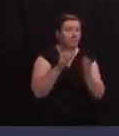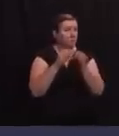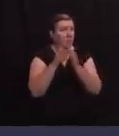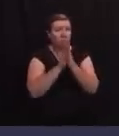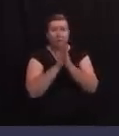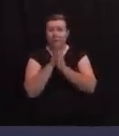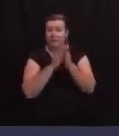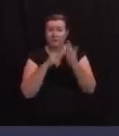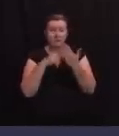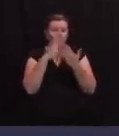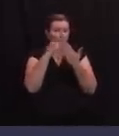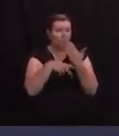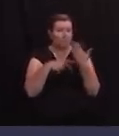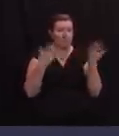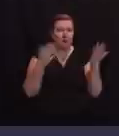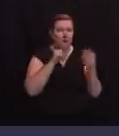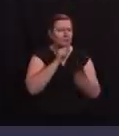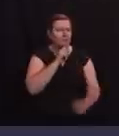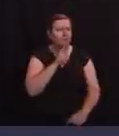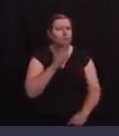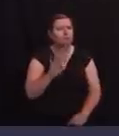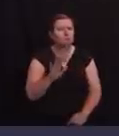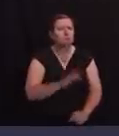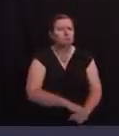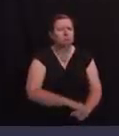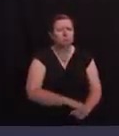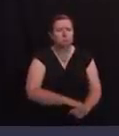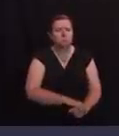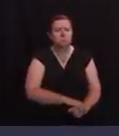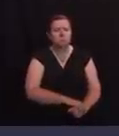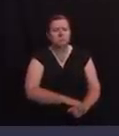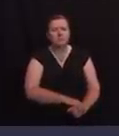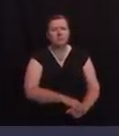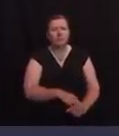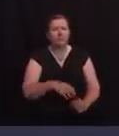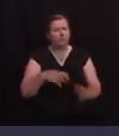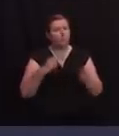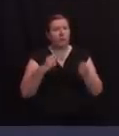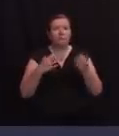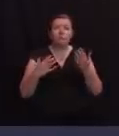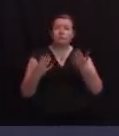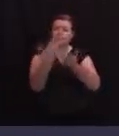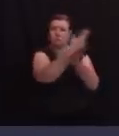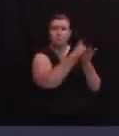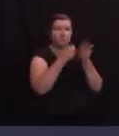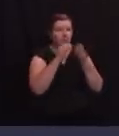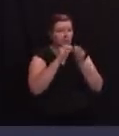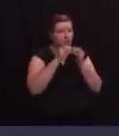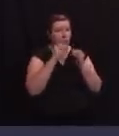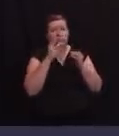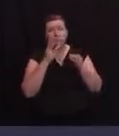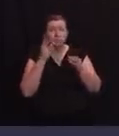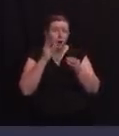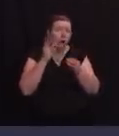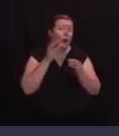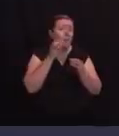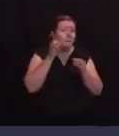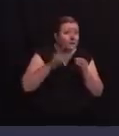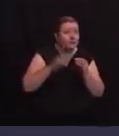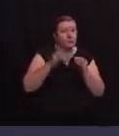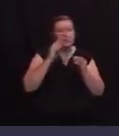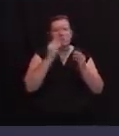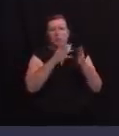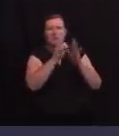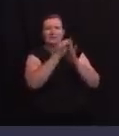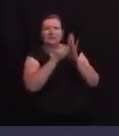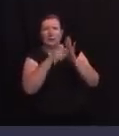programs in all seriousness, and we can get you the numbers. Mahan, if you could maybe get a sense, we've given you the state park numbers. I